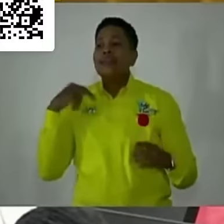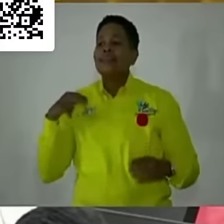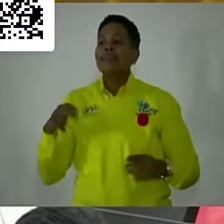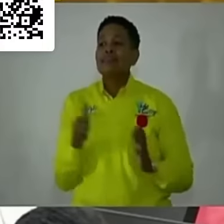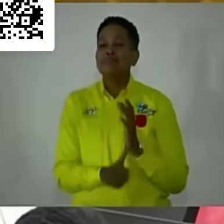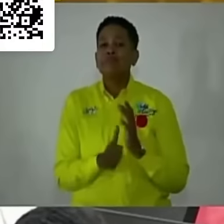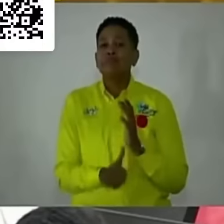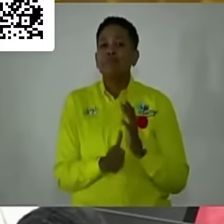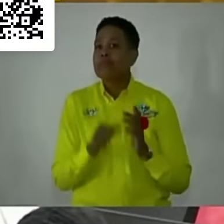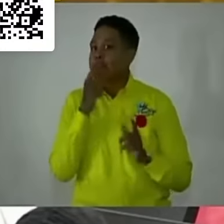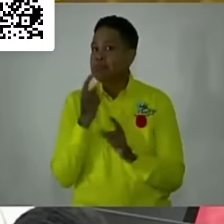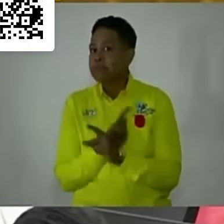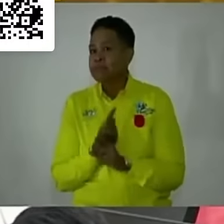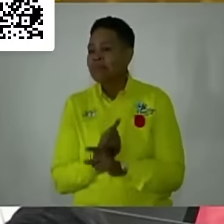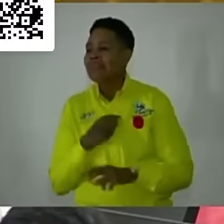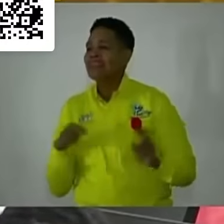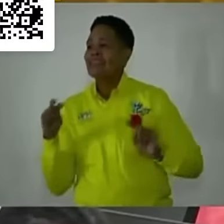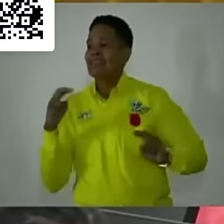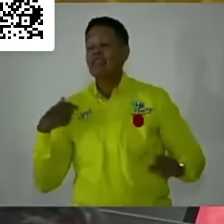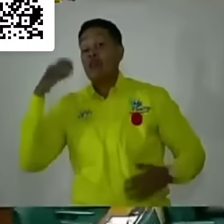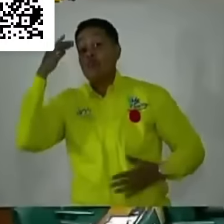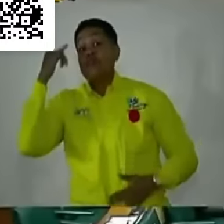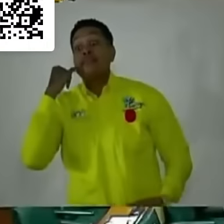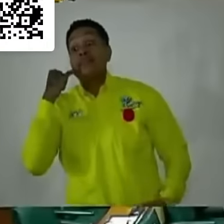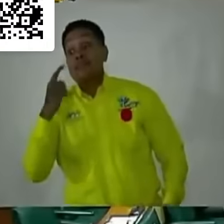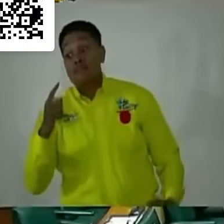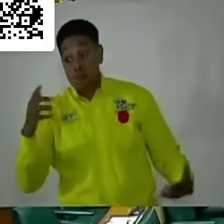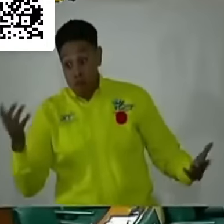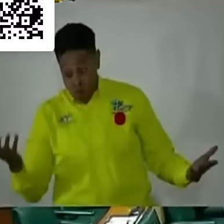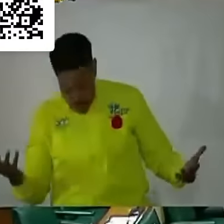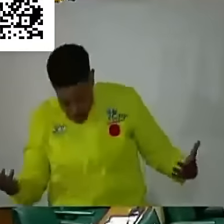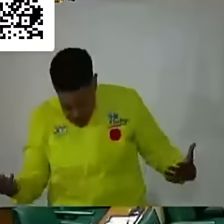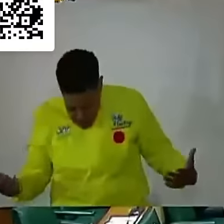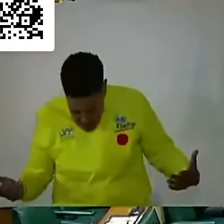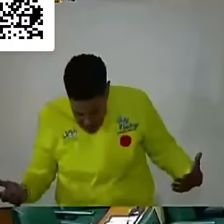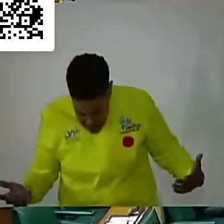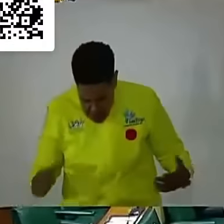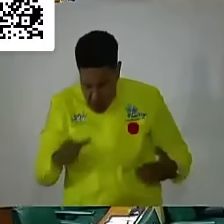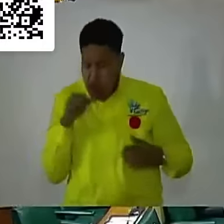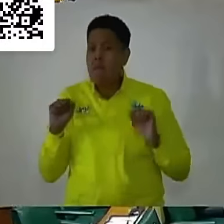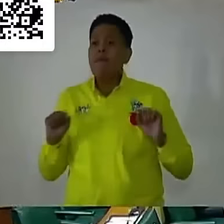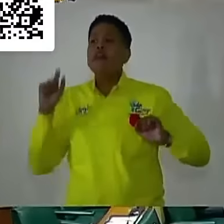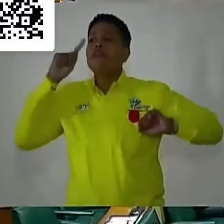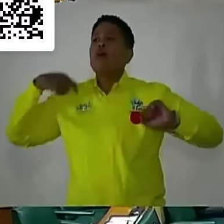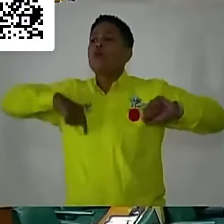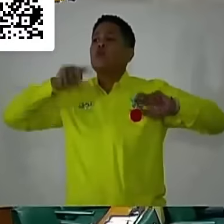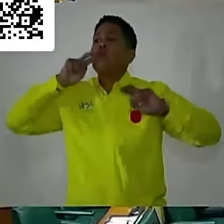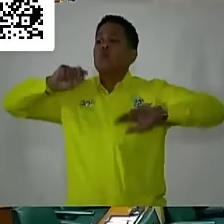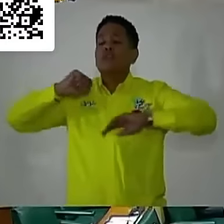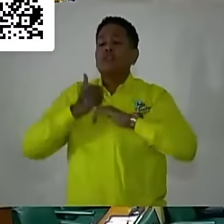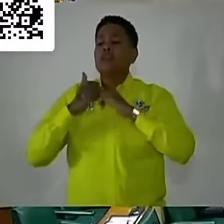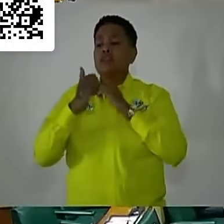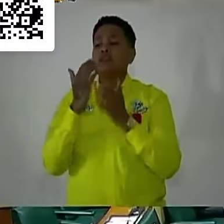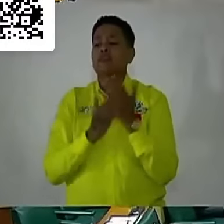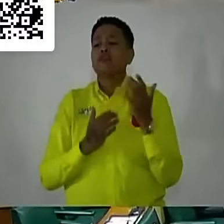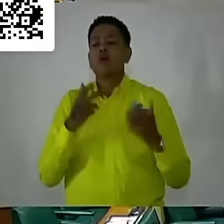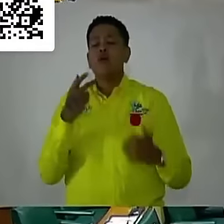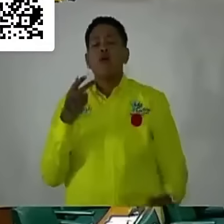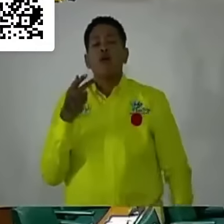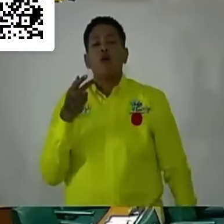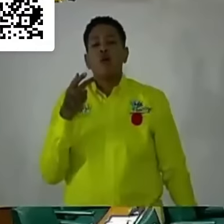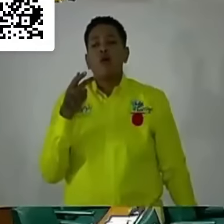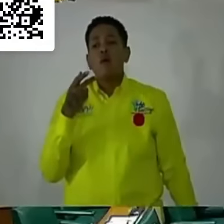And I'm wondering if it is not possible for us to look at putting some portable